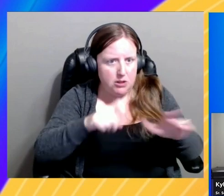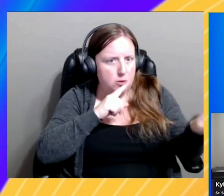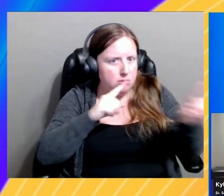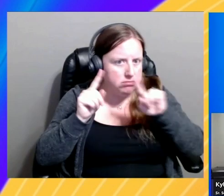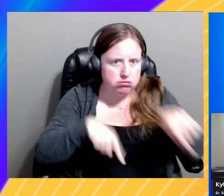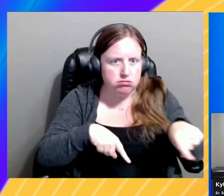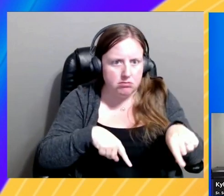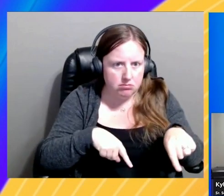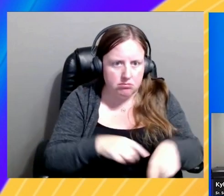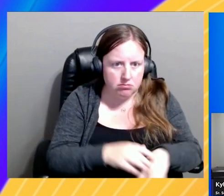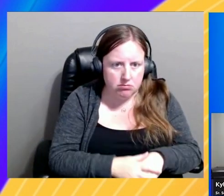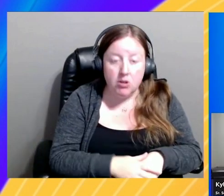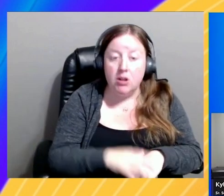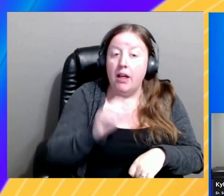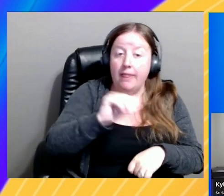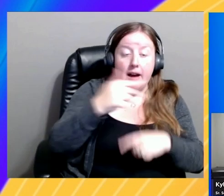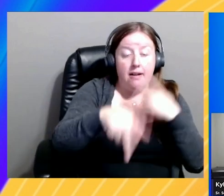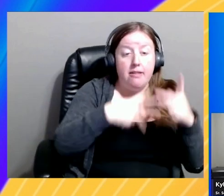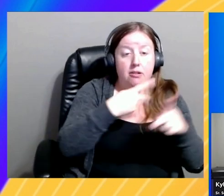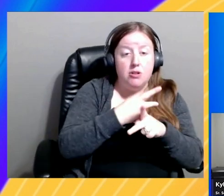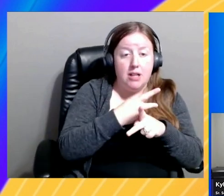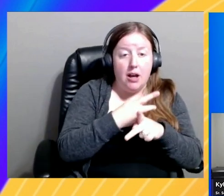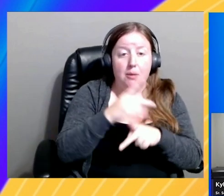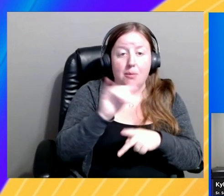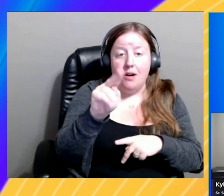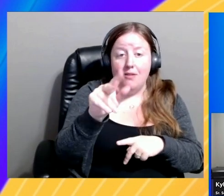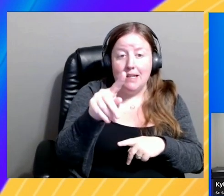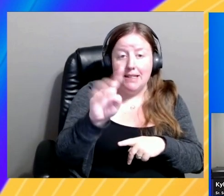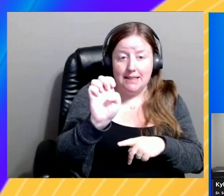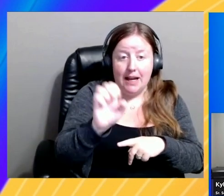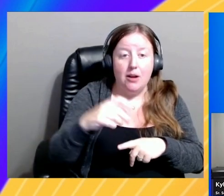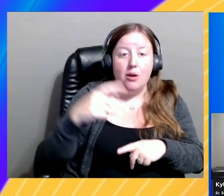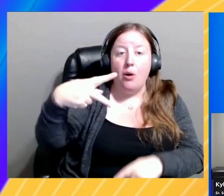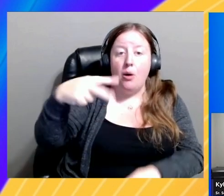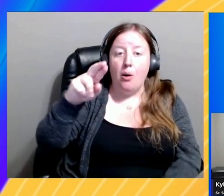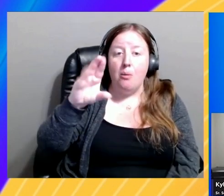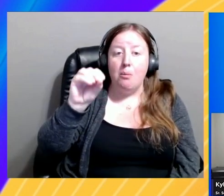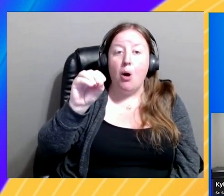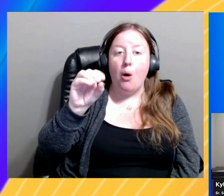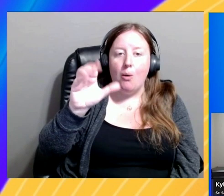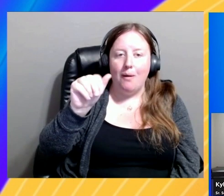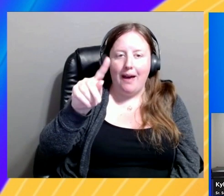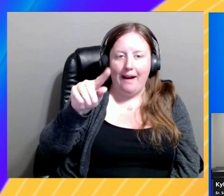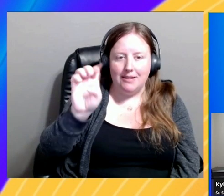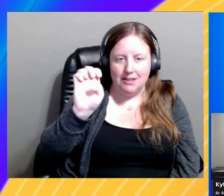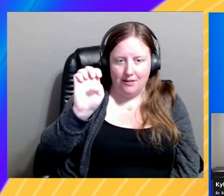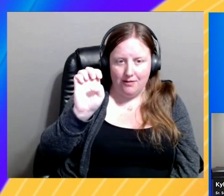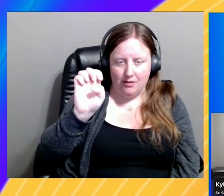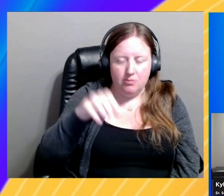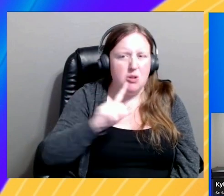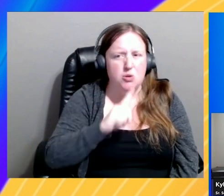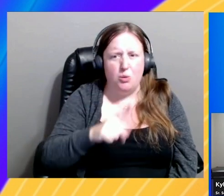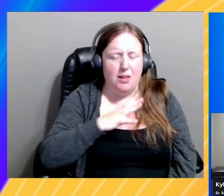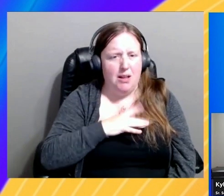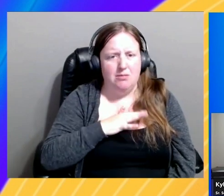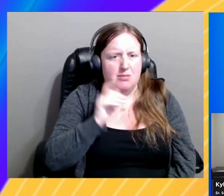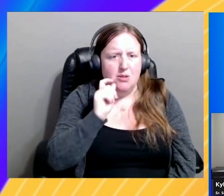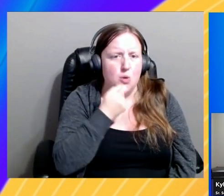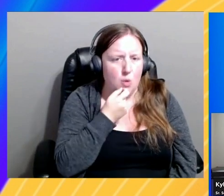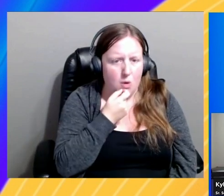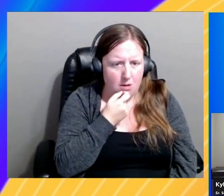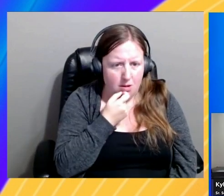The other type of insight is actually a proactive insight, and I think these are really cool. Because this